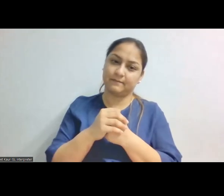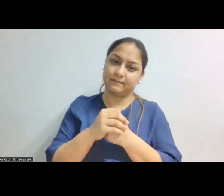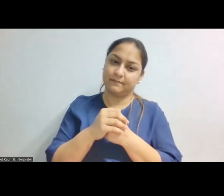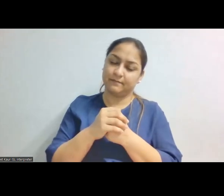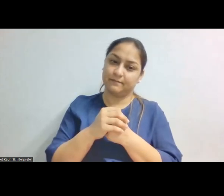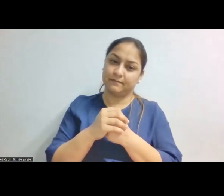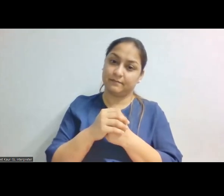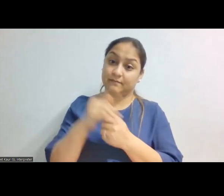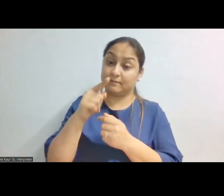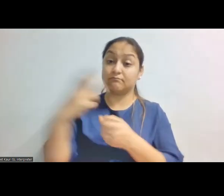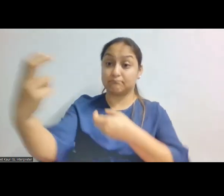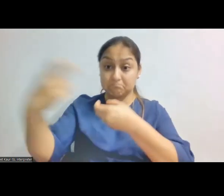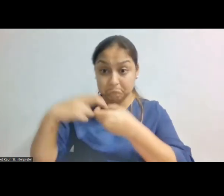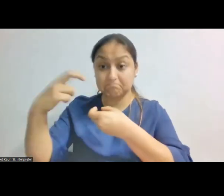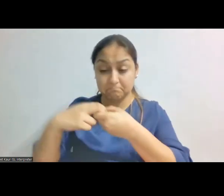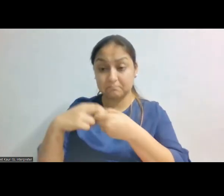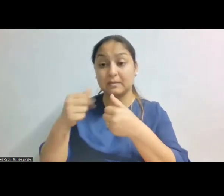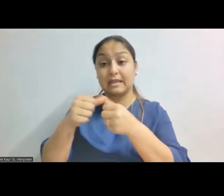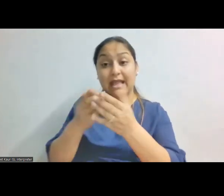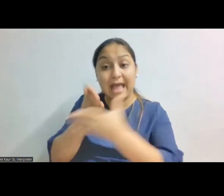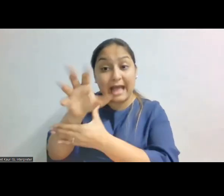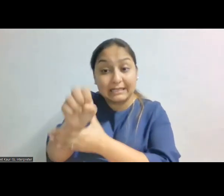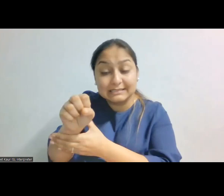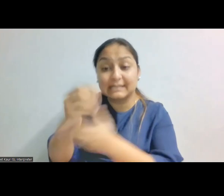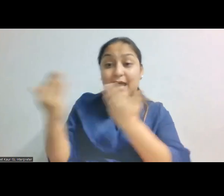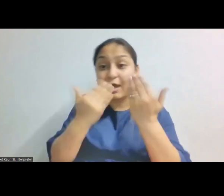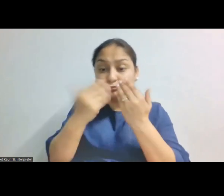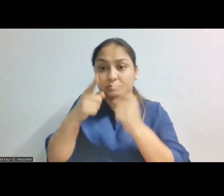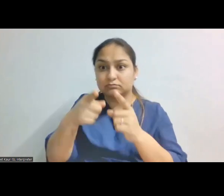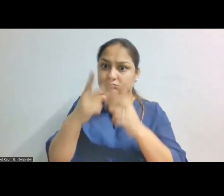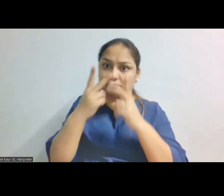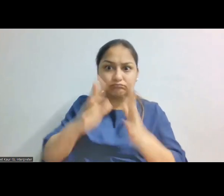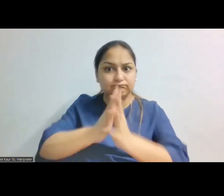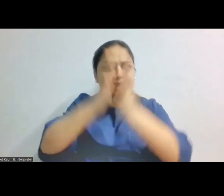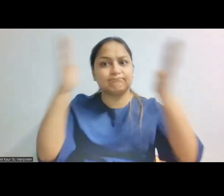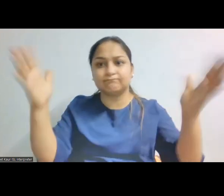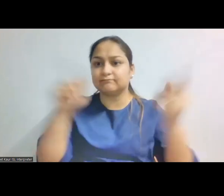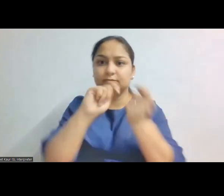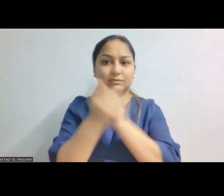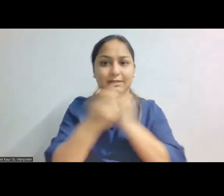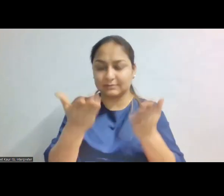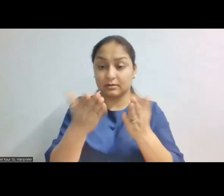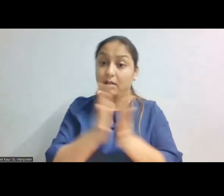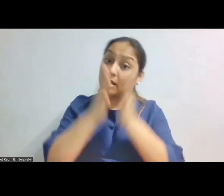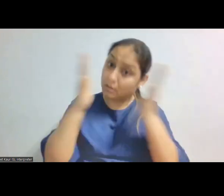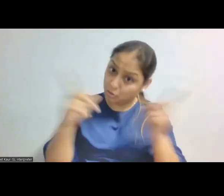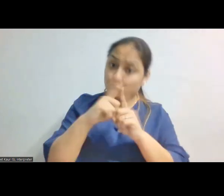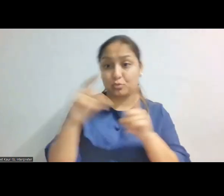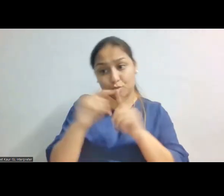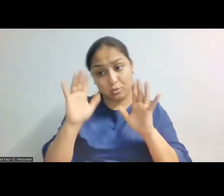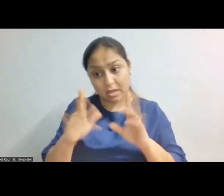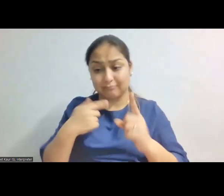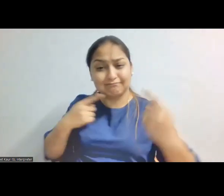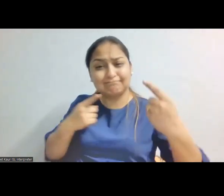the enrollment or access to education has made a huge impact, huge change, that part. Still, we can do a lot. We can always argue that, yes,